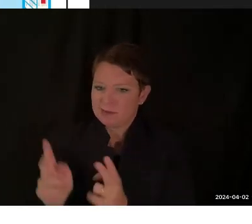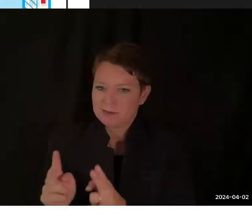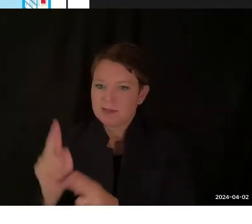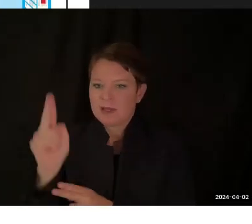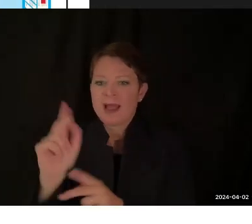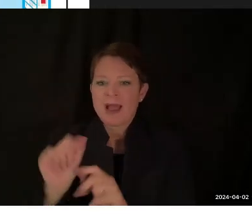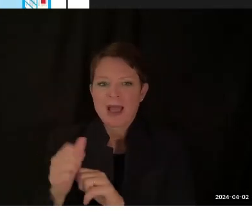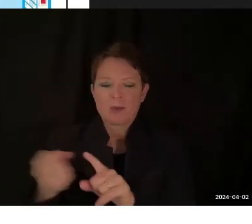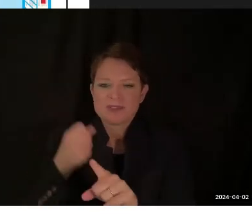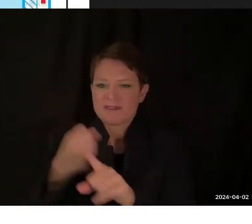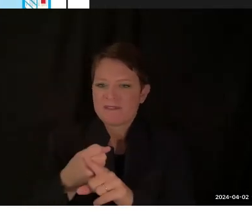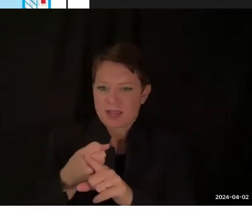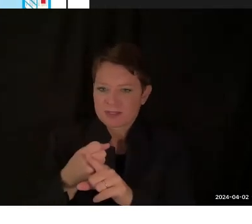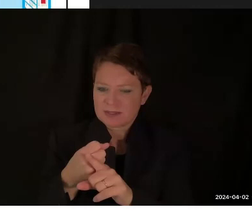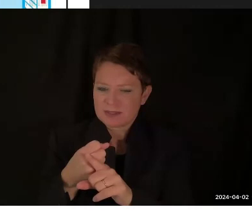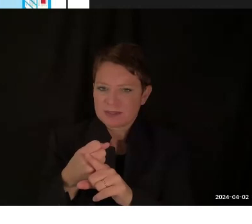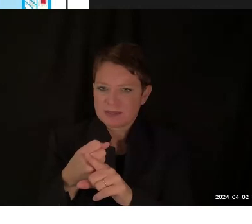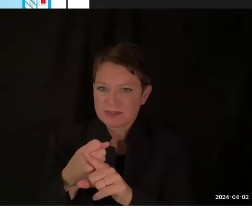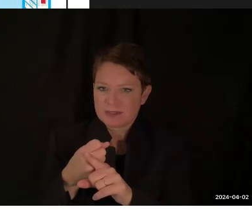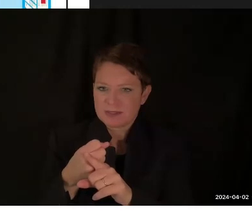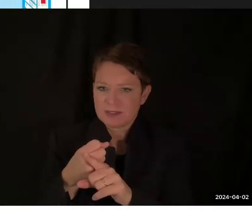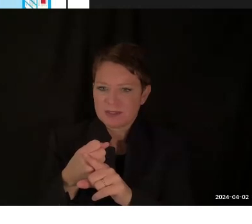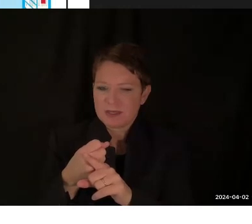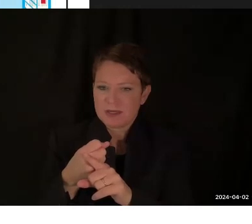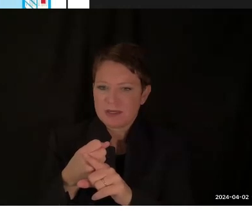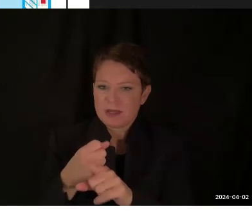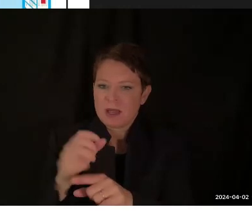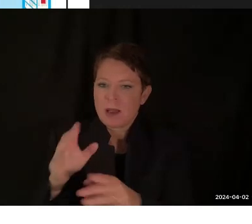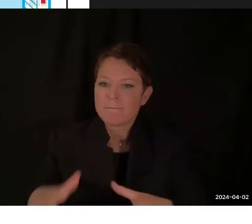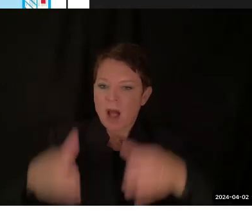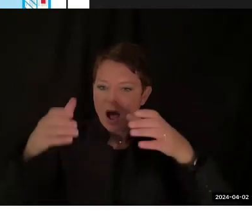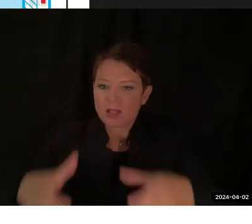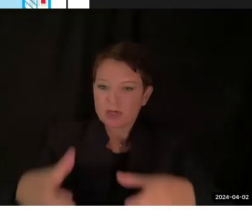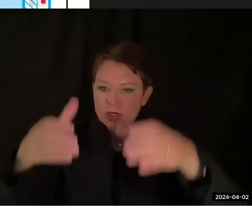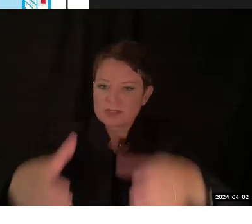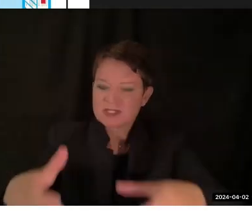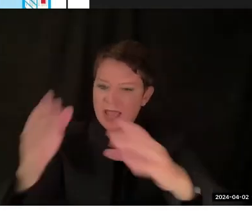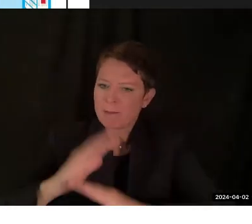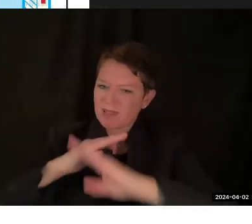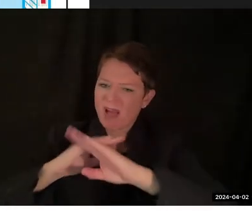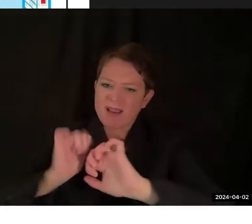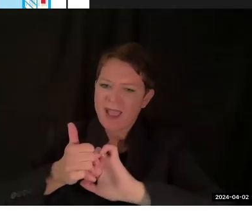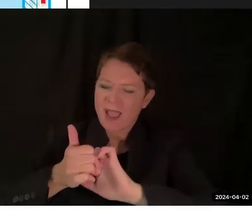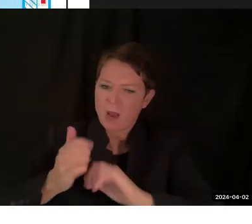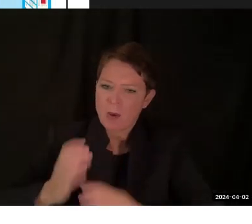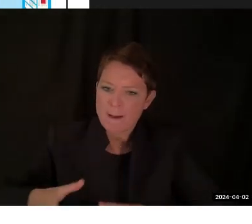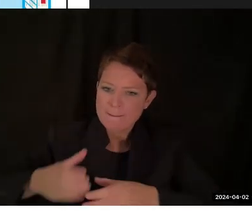that was effective. Are there like mechanical bollards, or is it just